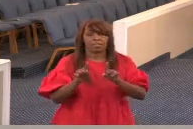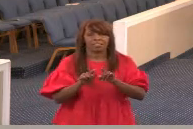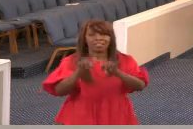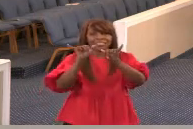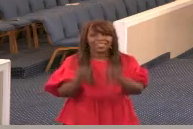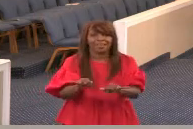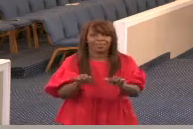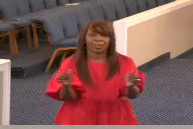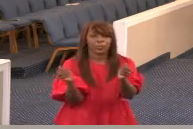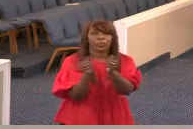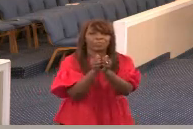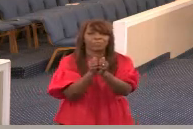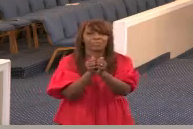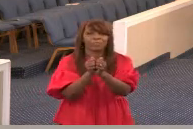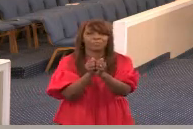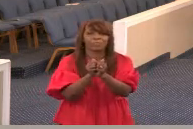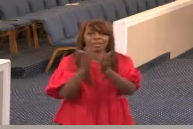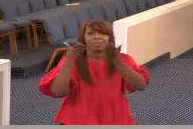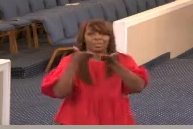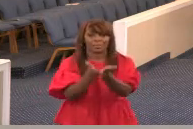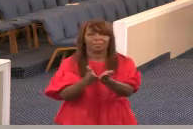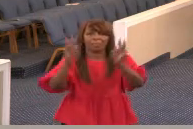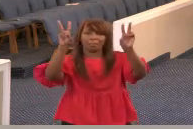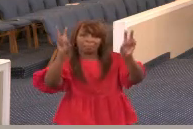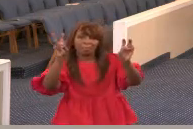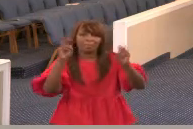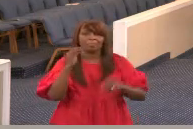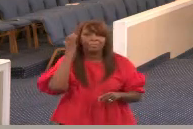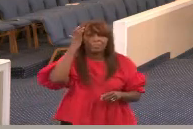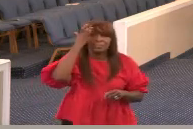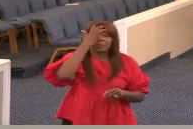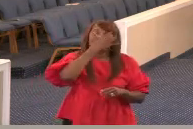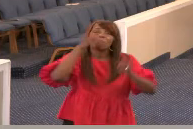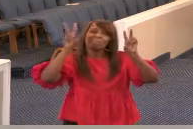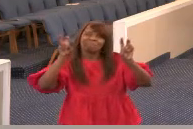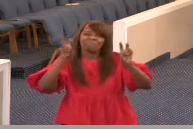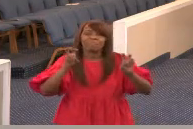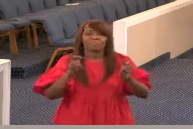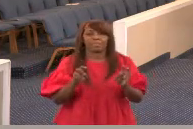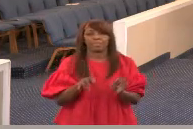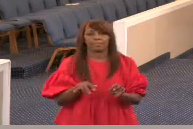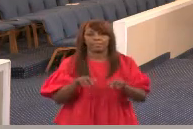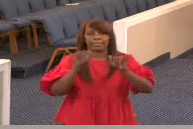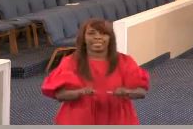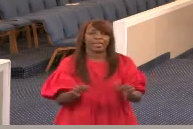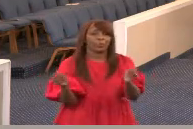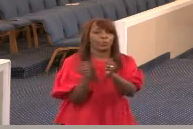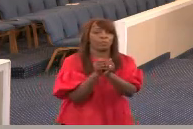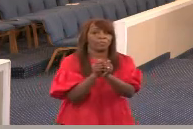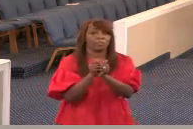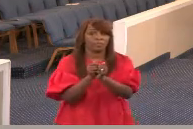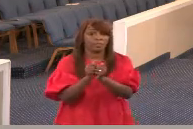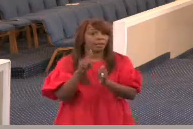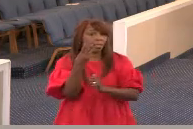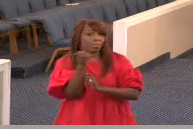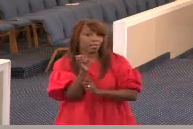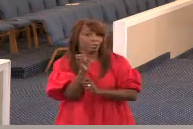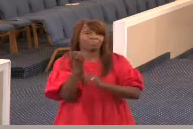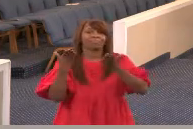with the ship. That's the subject, stay with the ship.